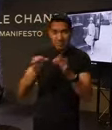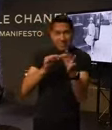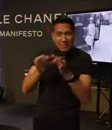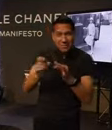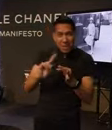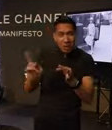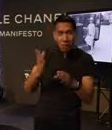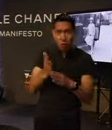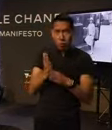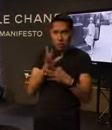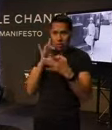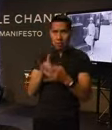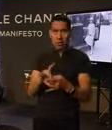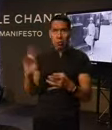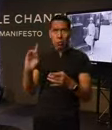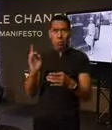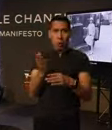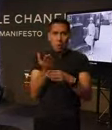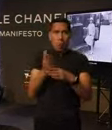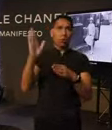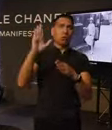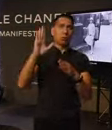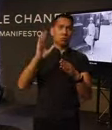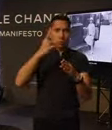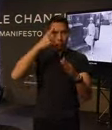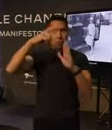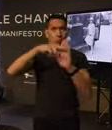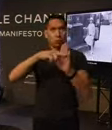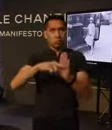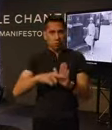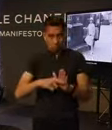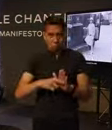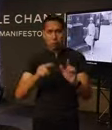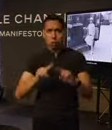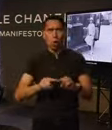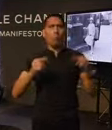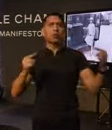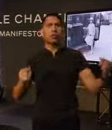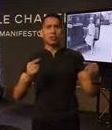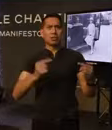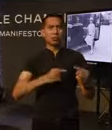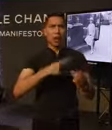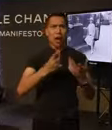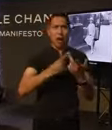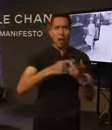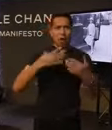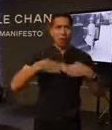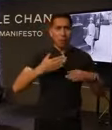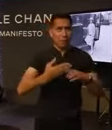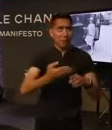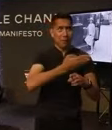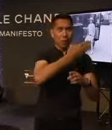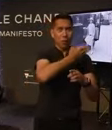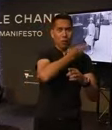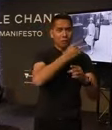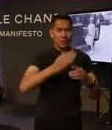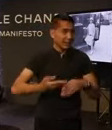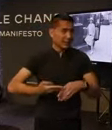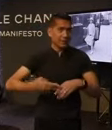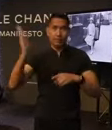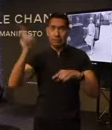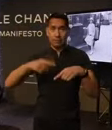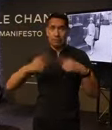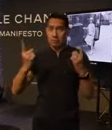of their adherence to modernist principles and in opposition to what had gone before. They proposed new